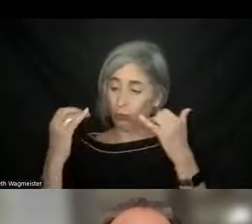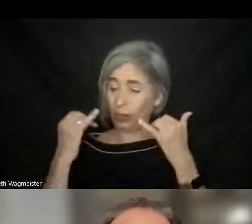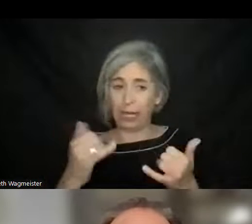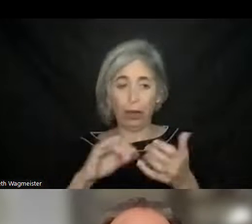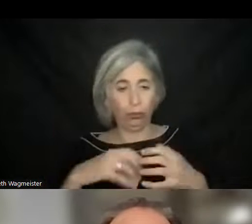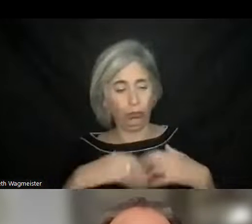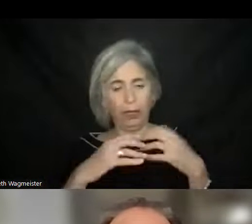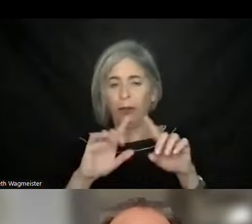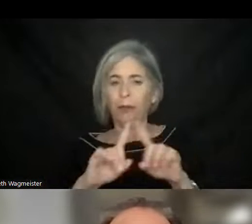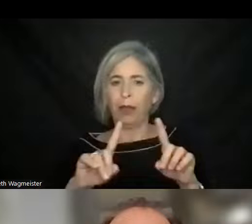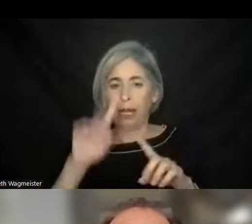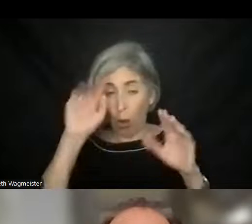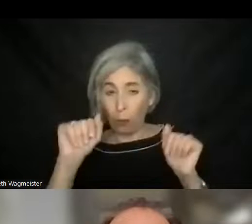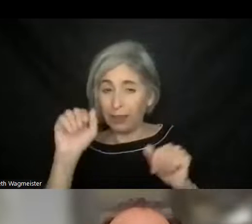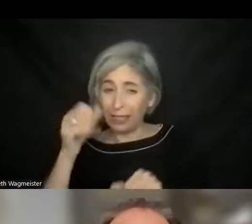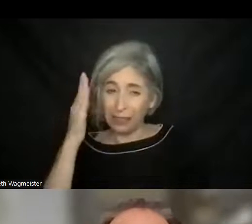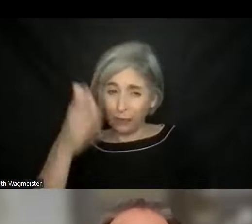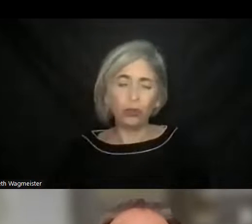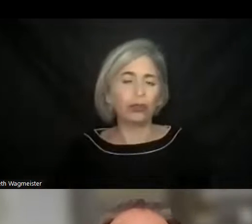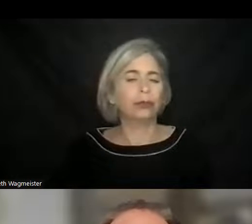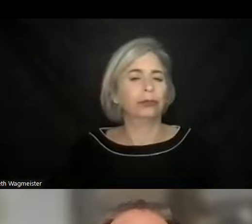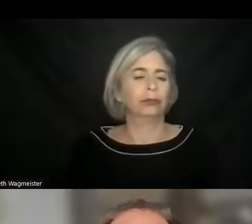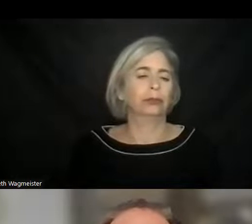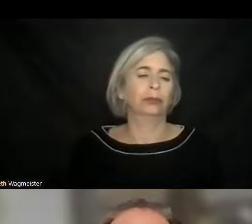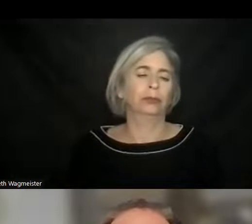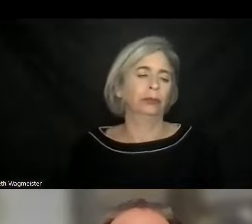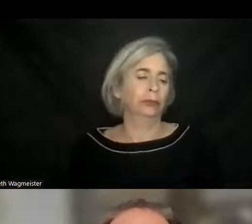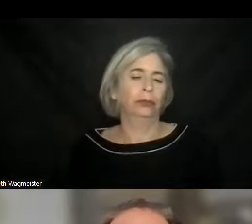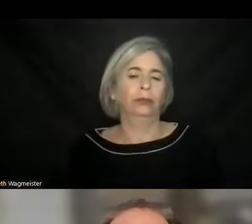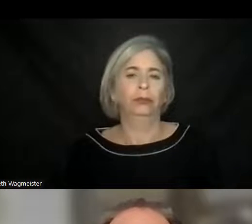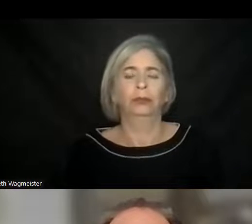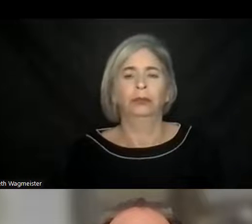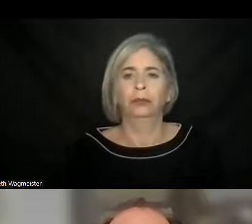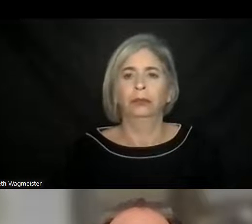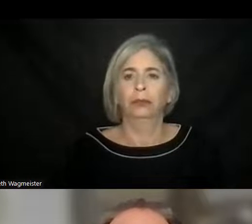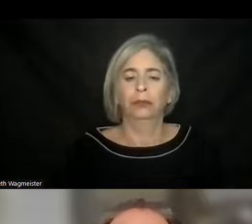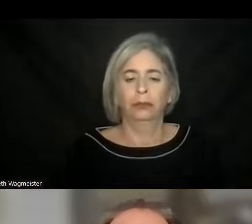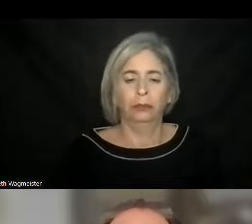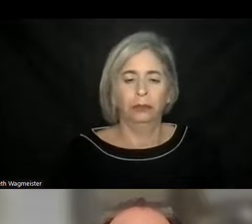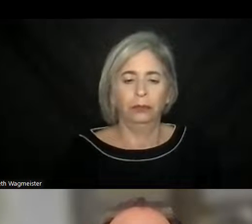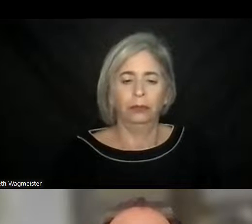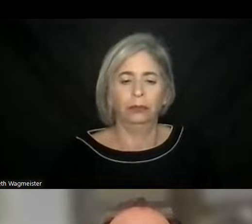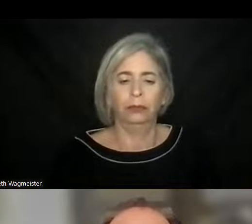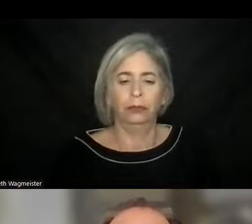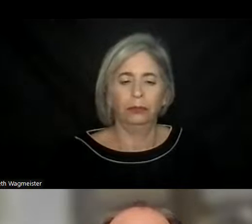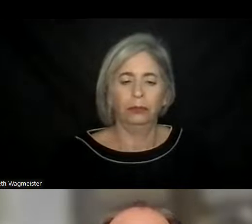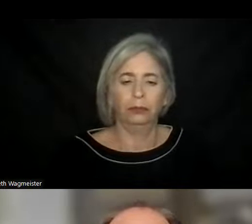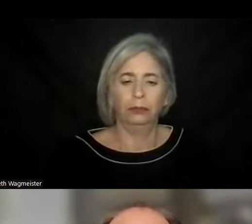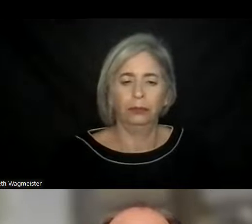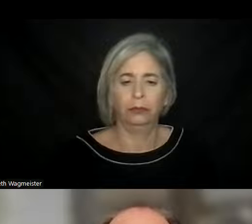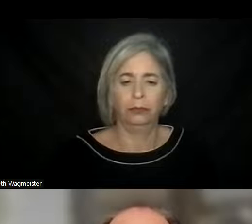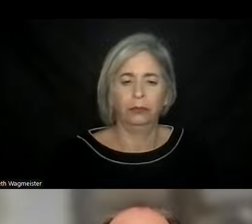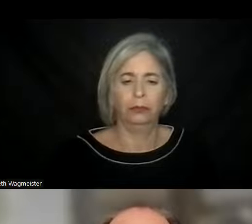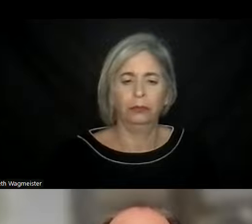it, but hoping to and attempting to secure funding for that. Yeah, and I should also add to Mir's point